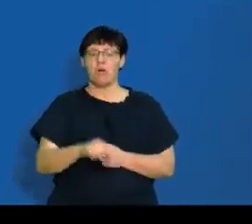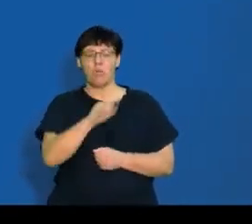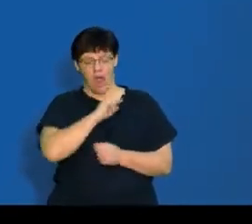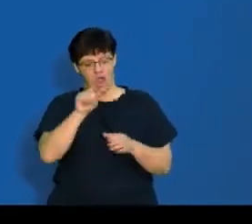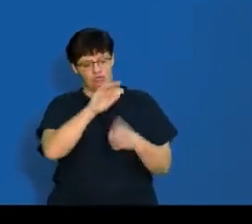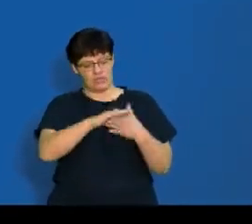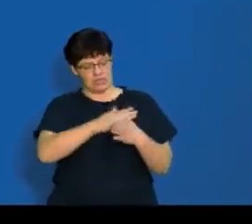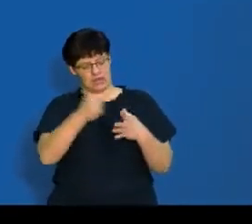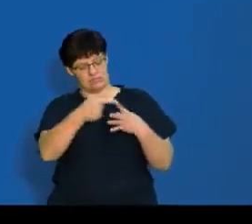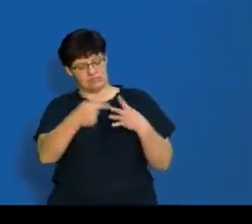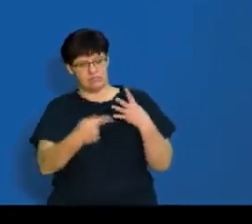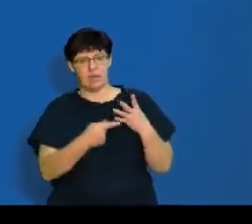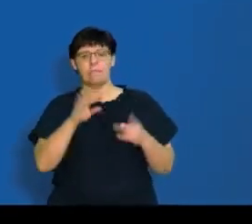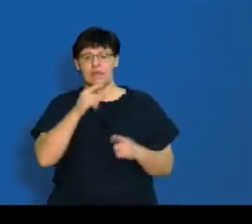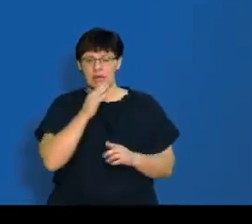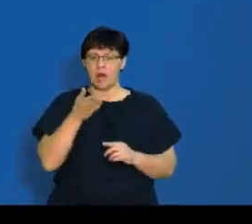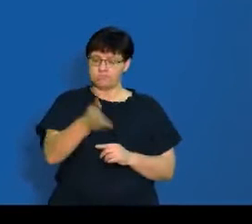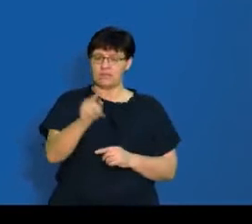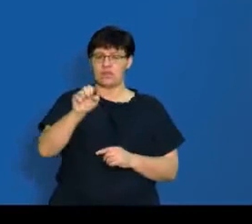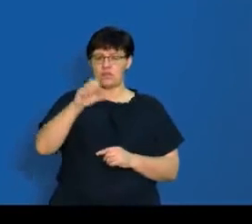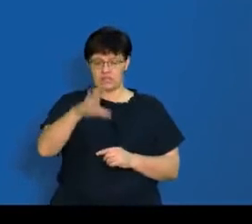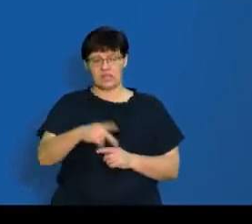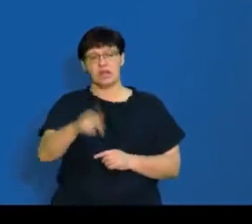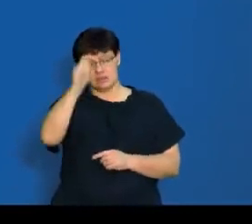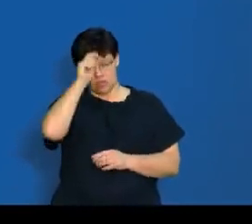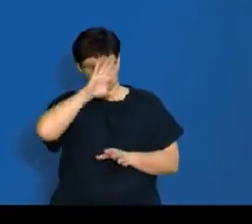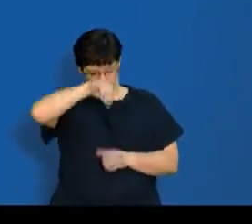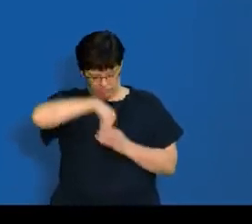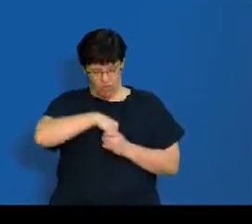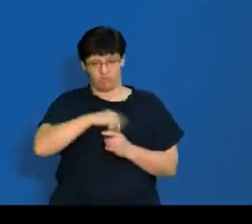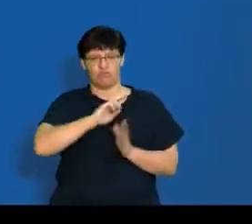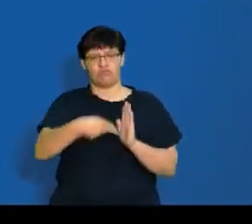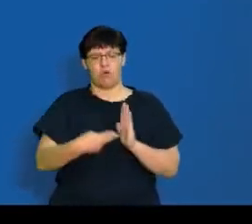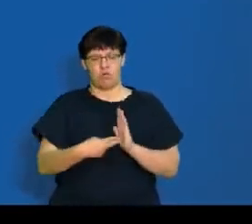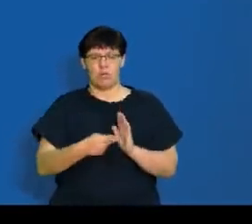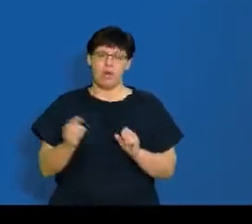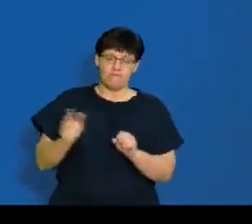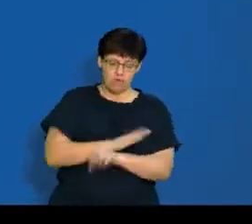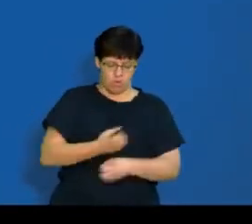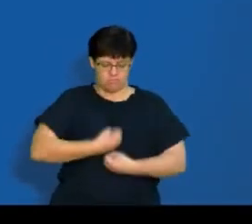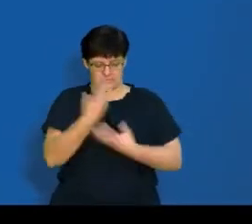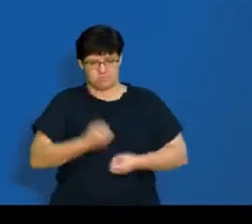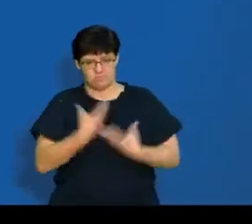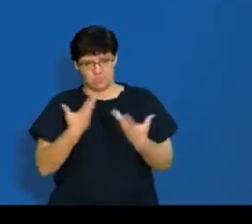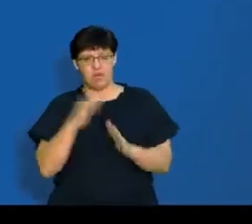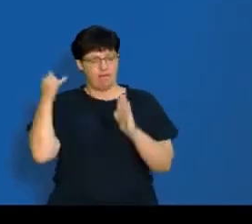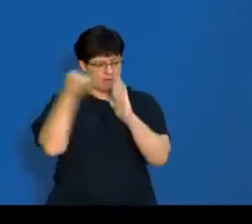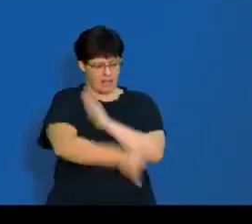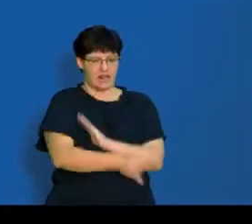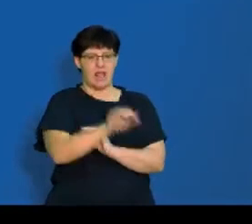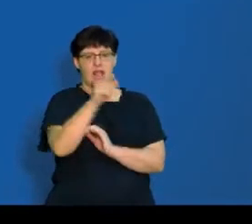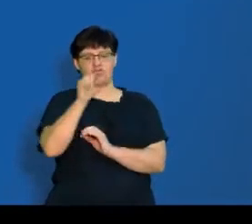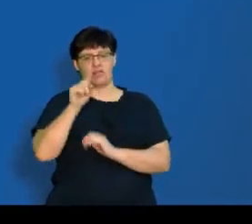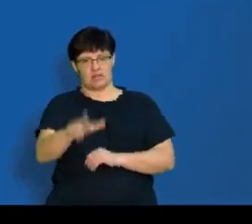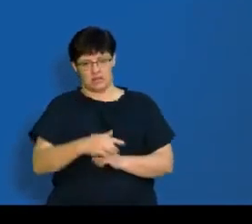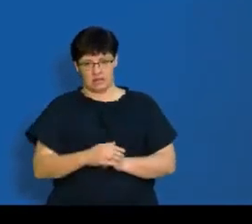reasons. Okay, Benson appeared before the TRC and acknowledged his role. In other words, he gave full disclosure in the killing of Ashley Krill.